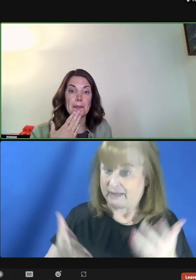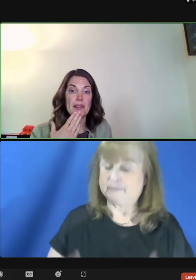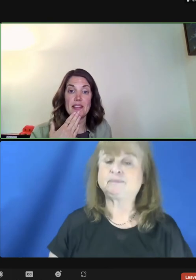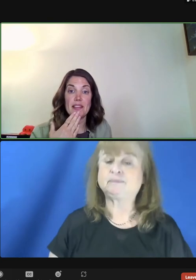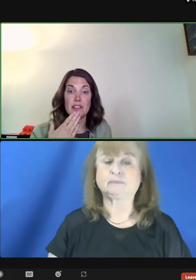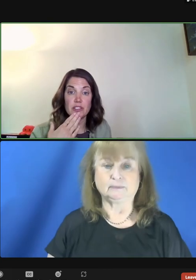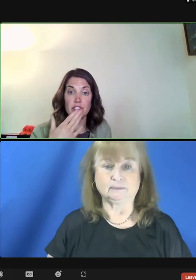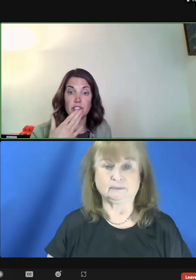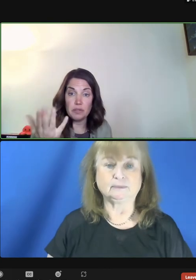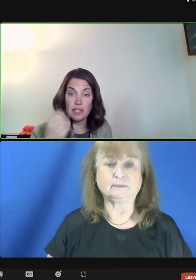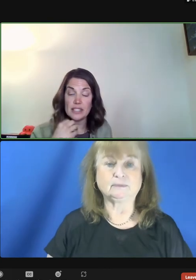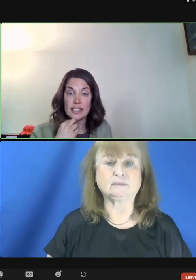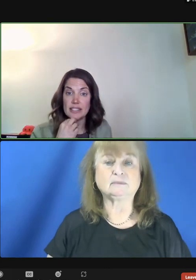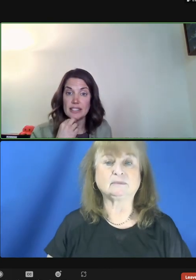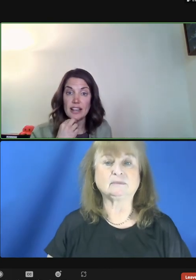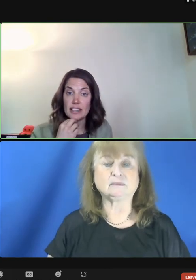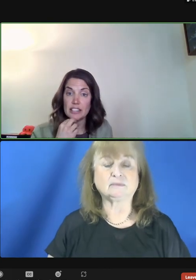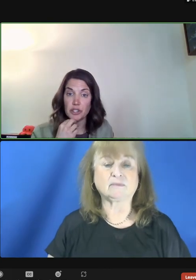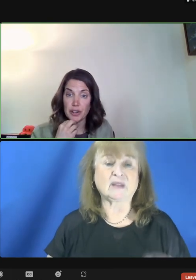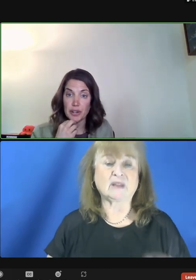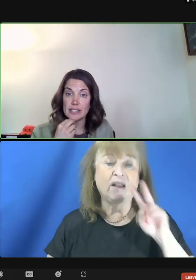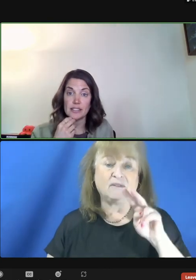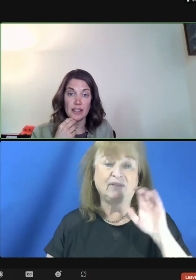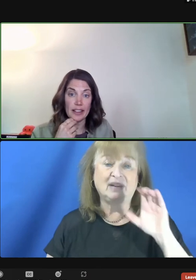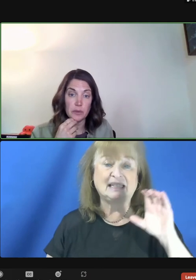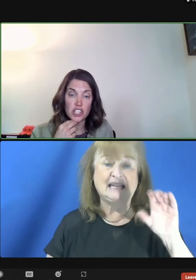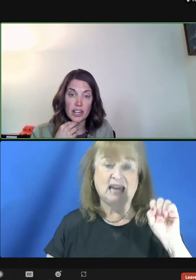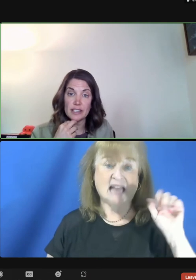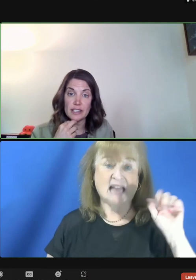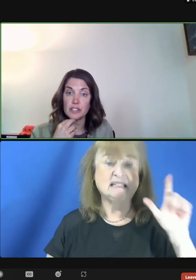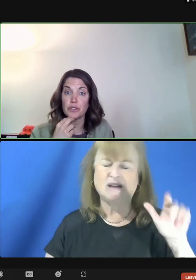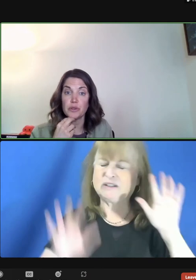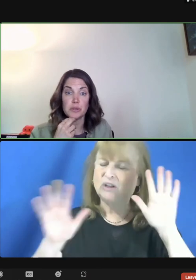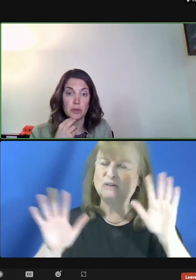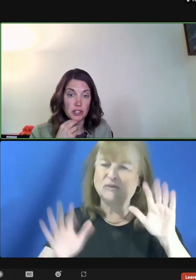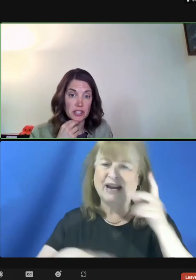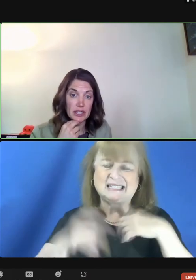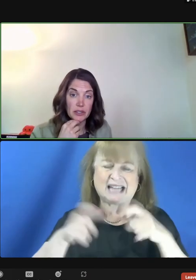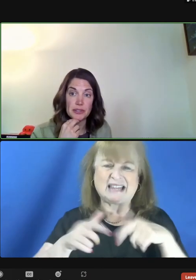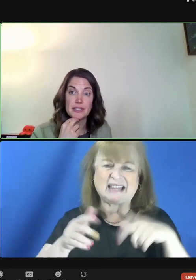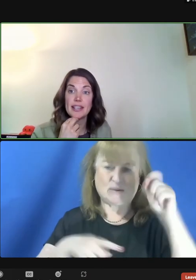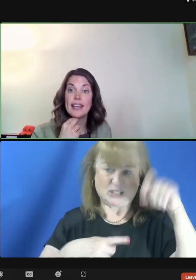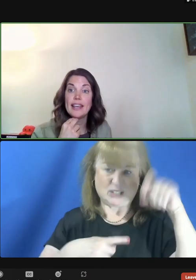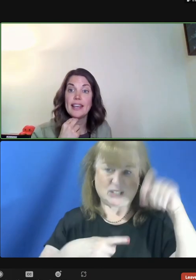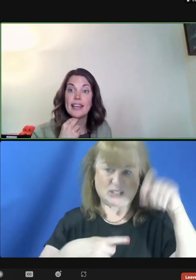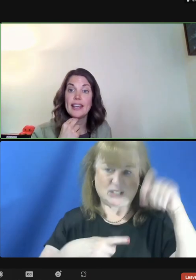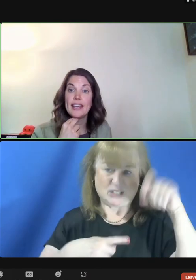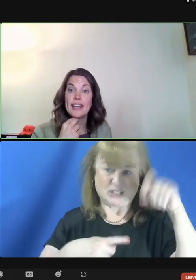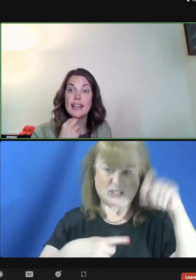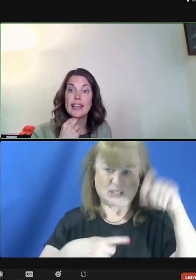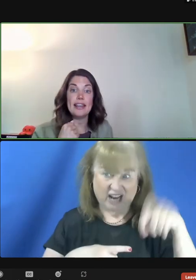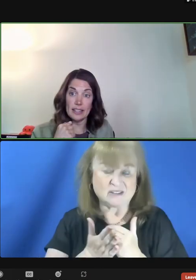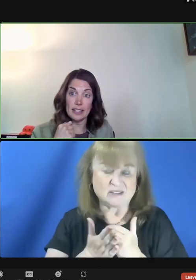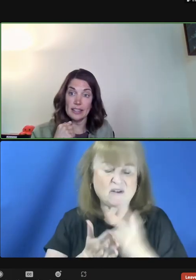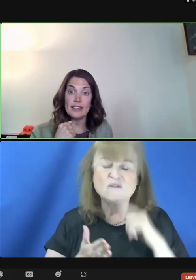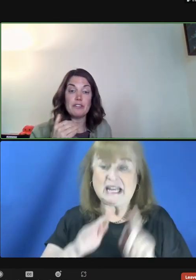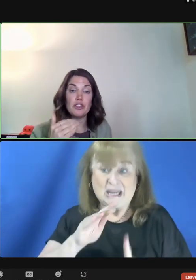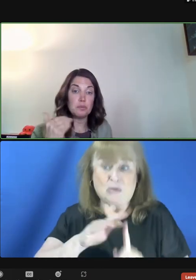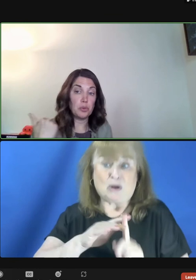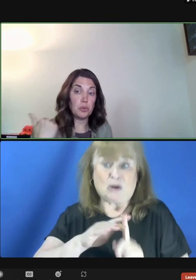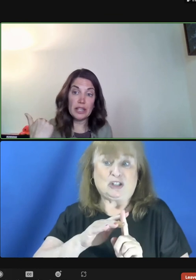And then there's the VCSL is a great sign language checklist for those emerging skills in